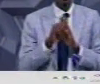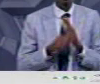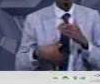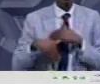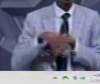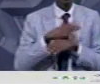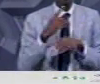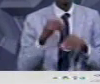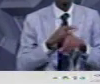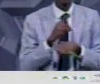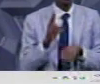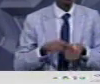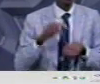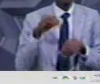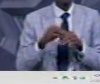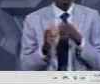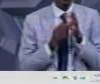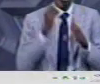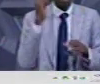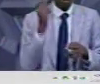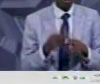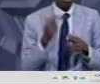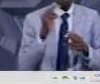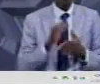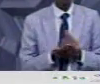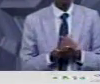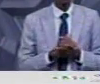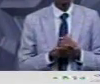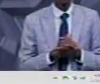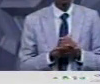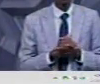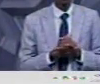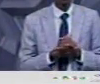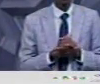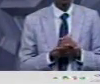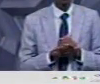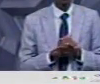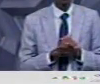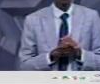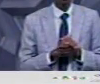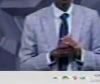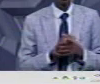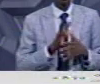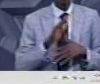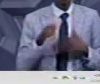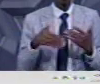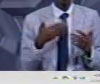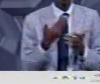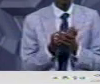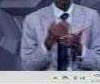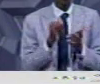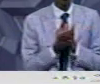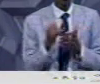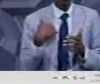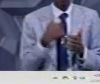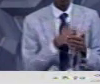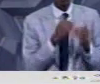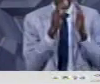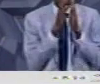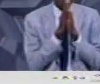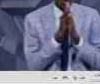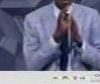all that you have prayed concerning nation, break down barriers to gospel penetration. Raise up more